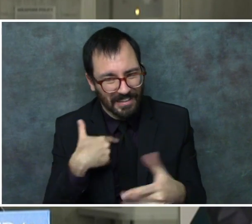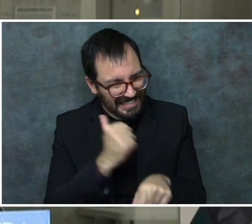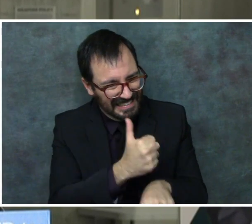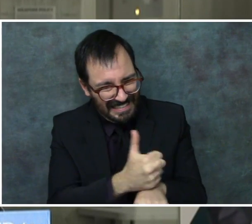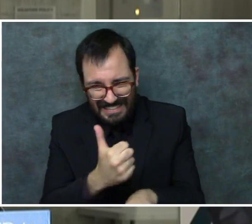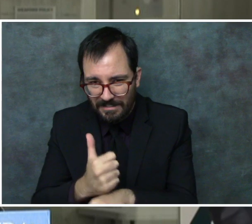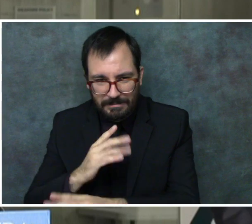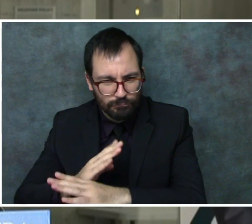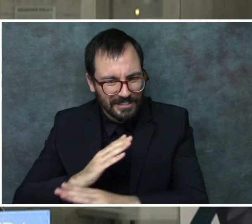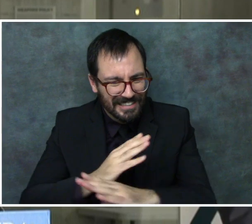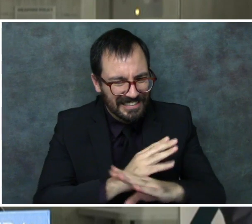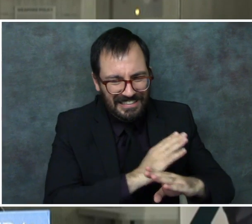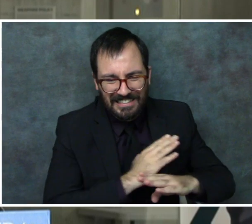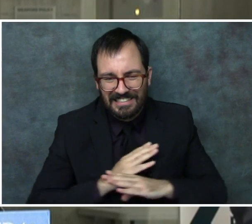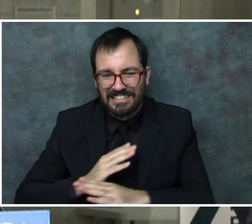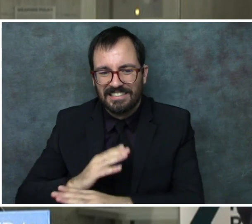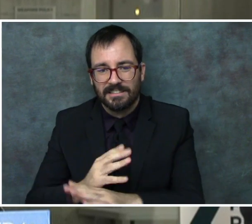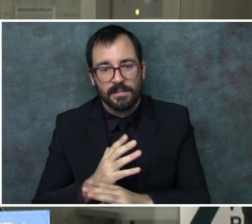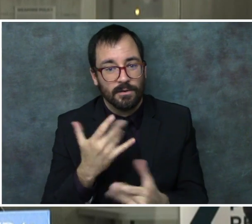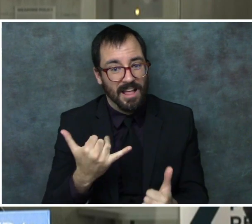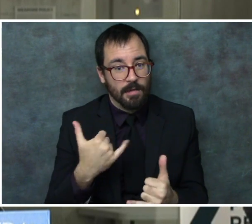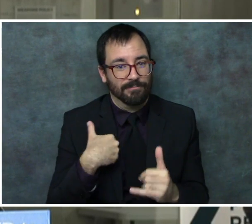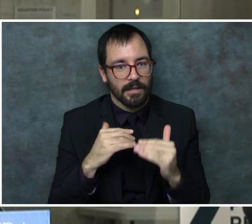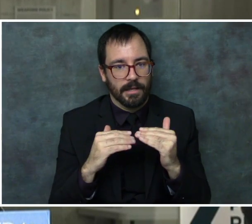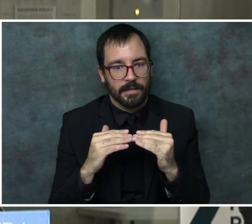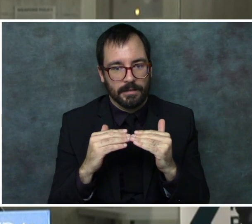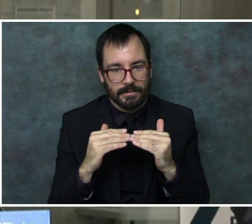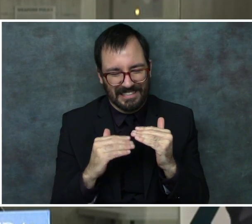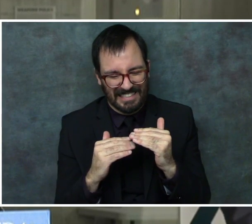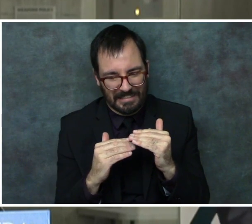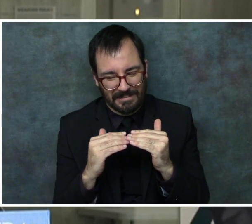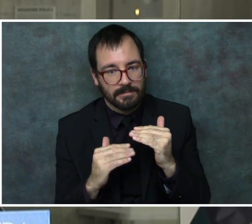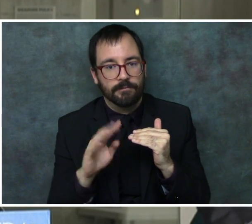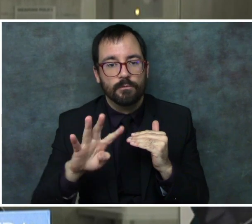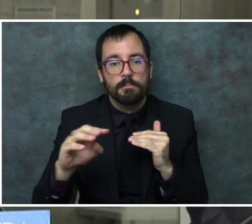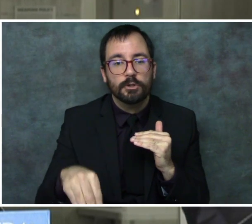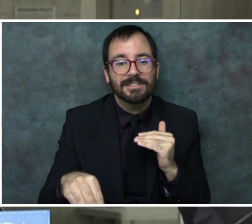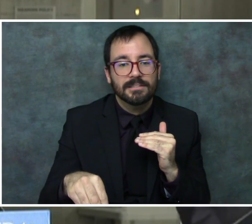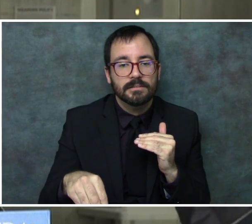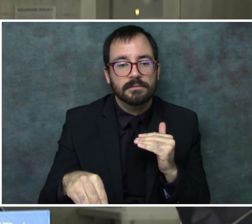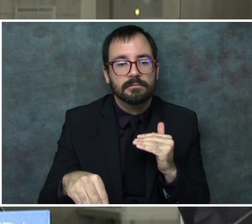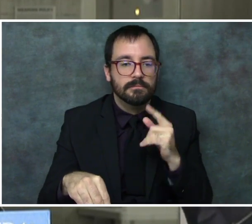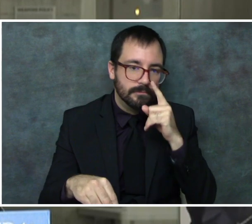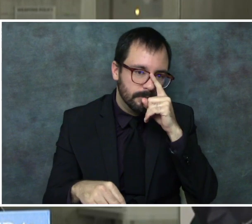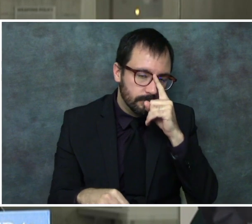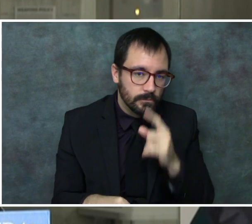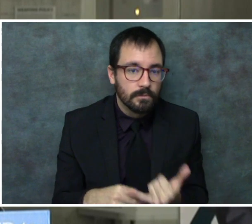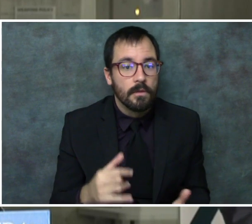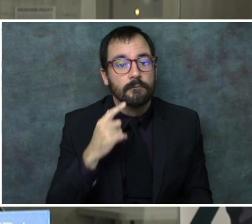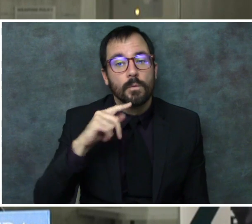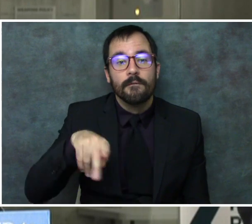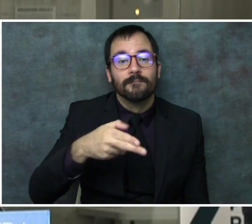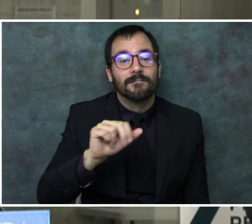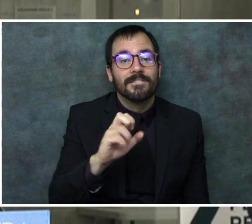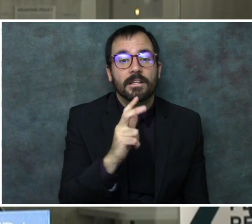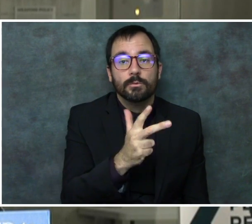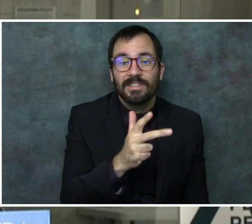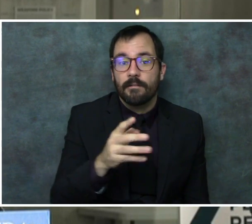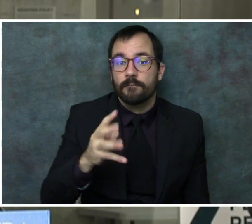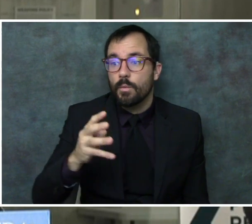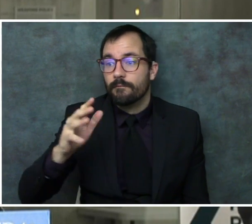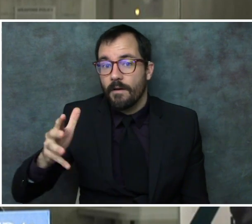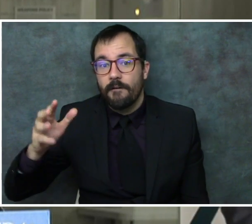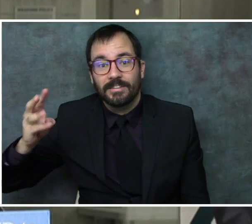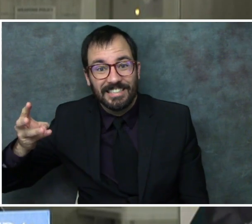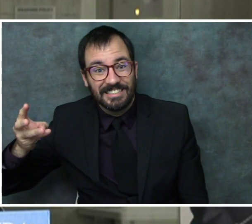again, for phase 3, 4, 5, and 6, it's all opt-in. So if parents and students feel